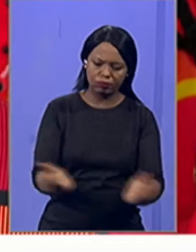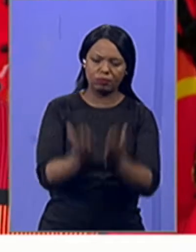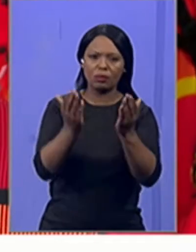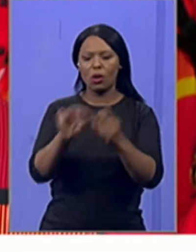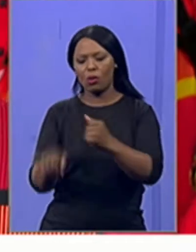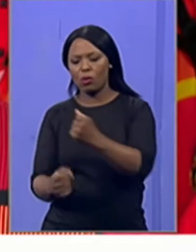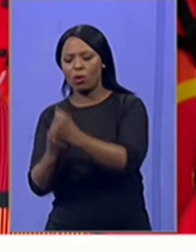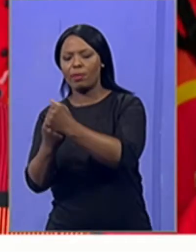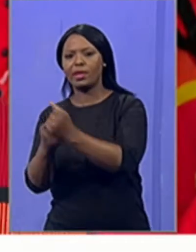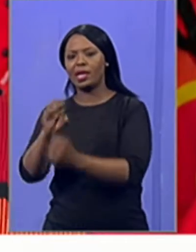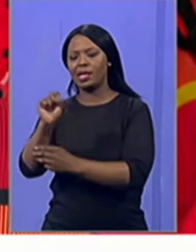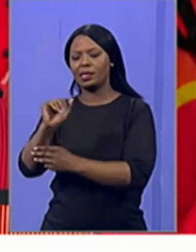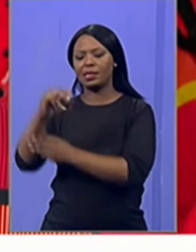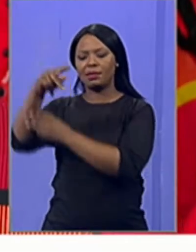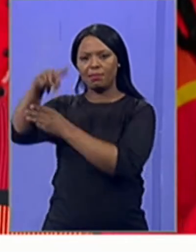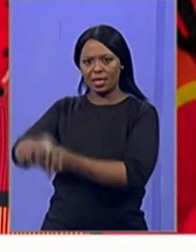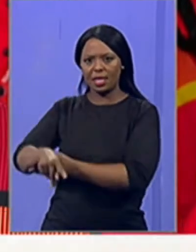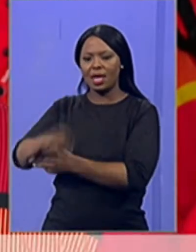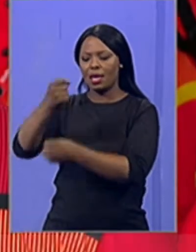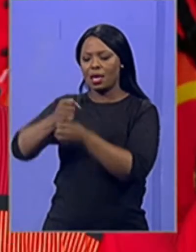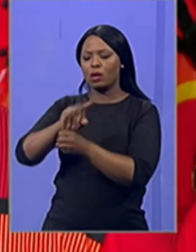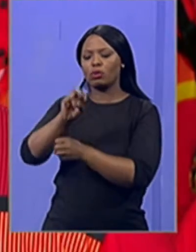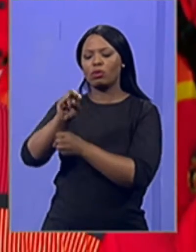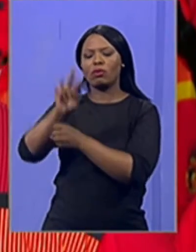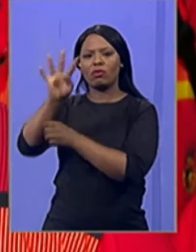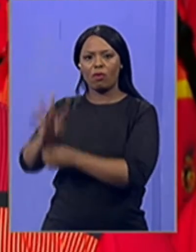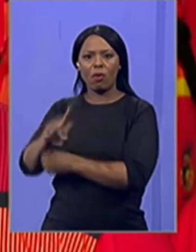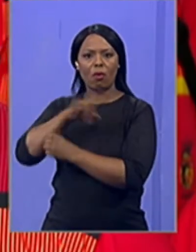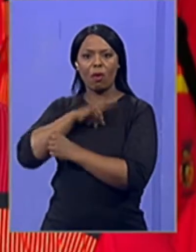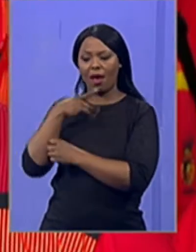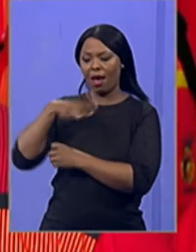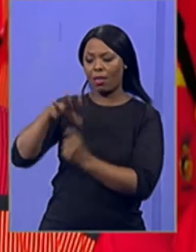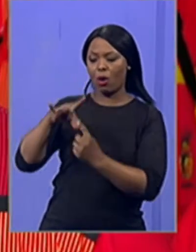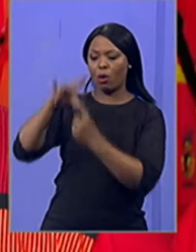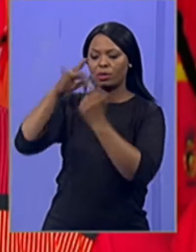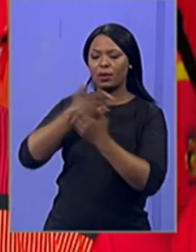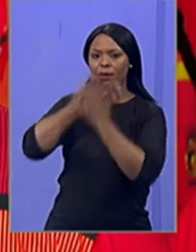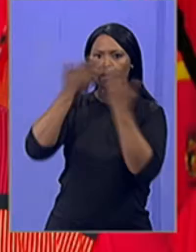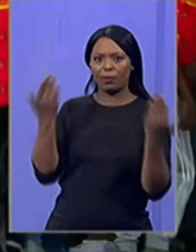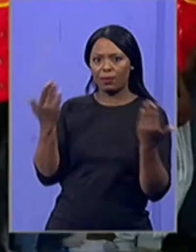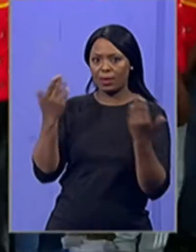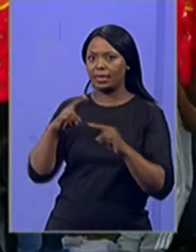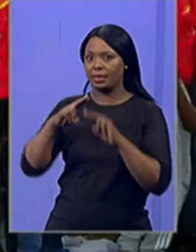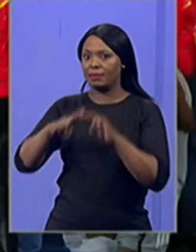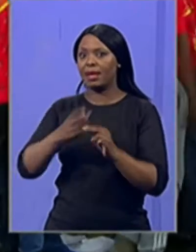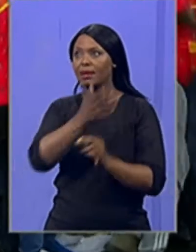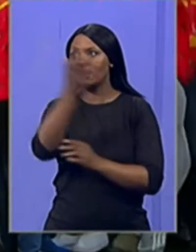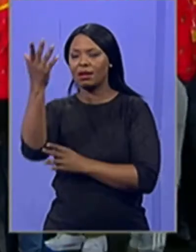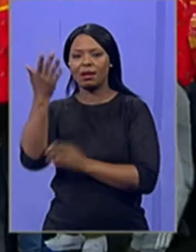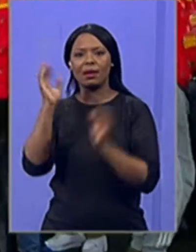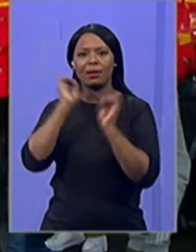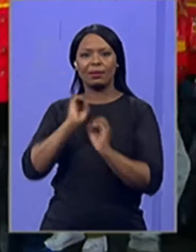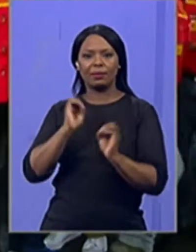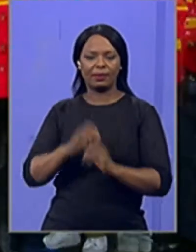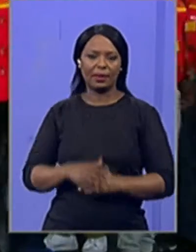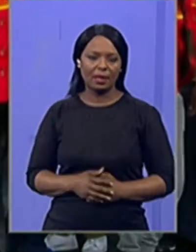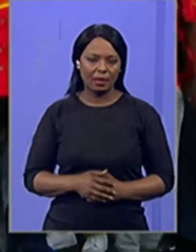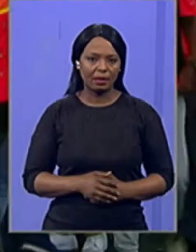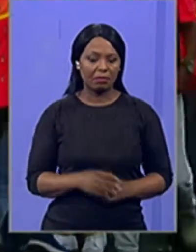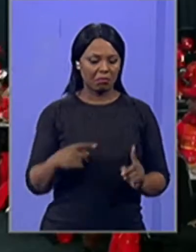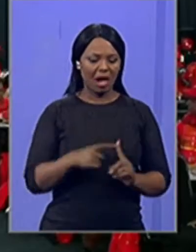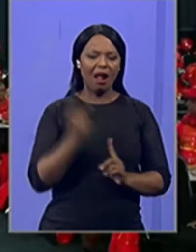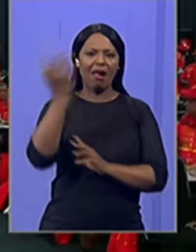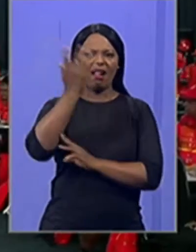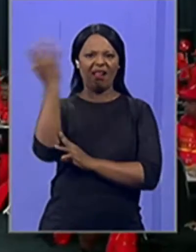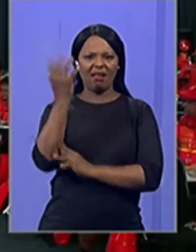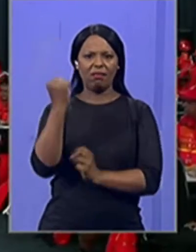Party in 2024 because we have no other option that we can rely on except the party. Nakong eo ana tshetlela barumuwa puo sebokeng